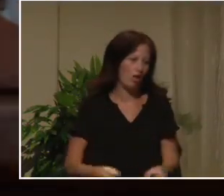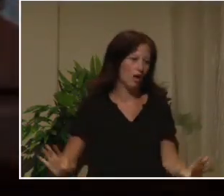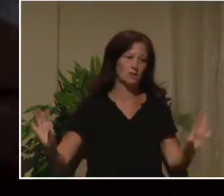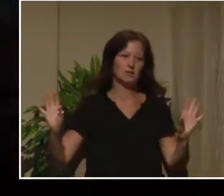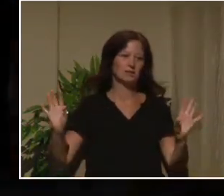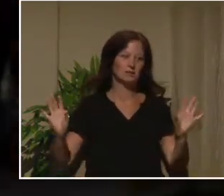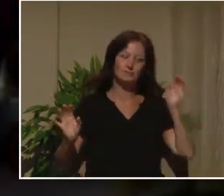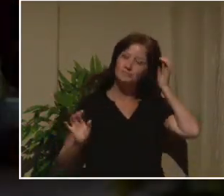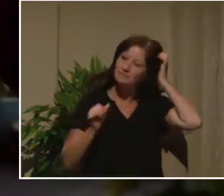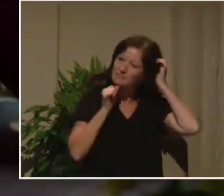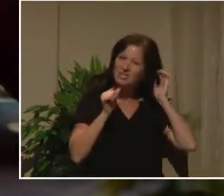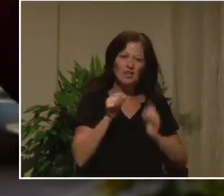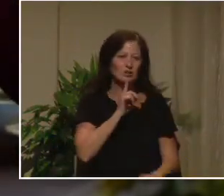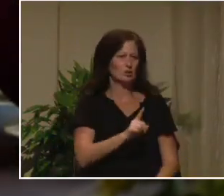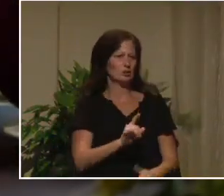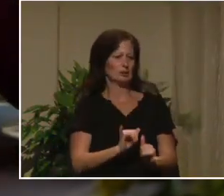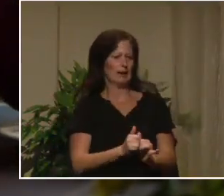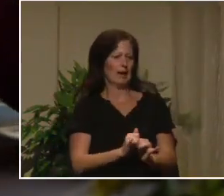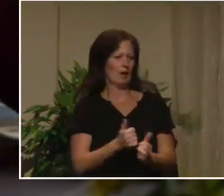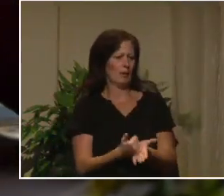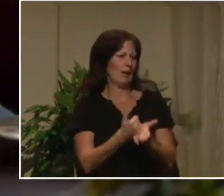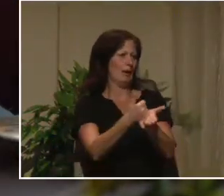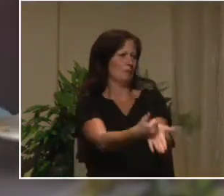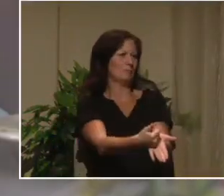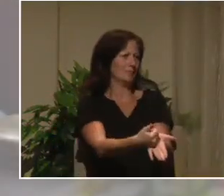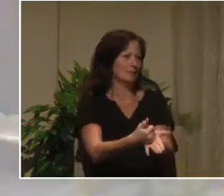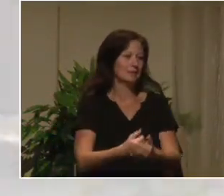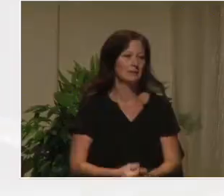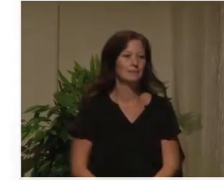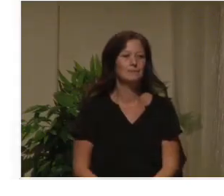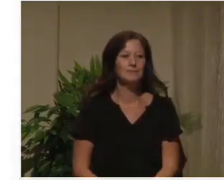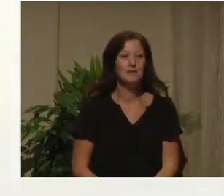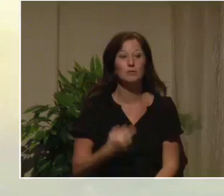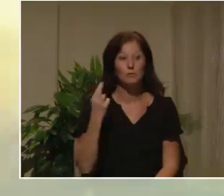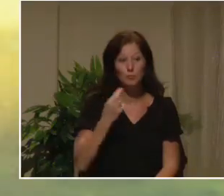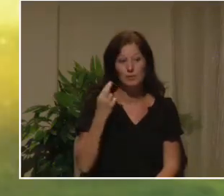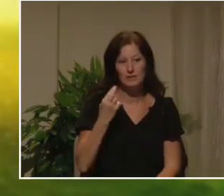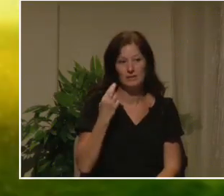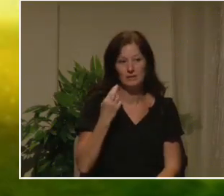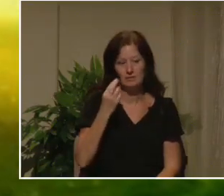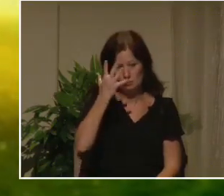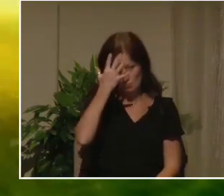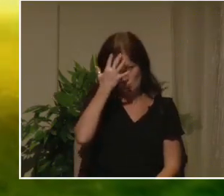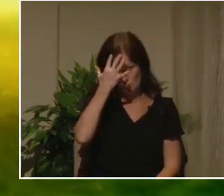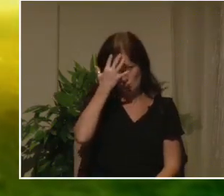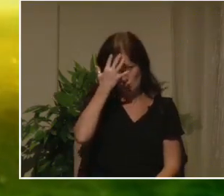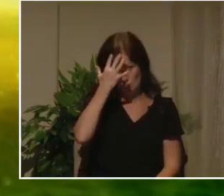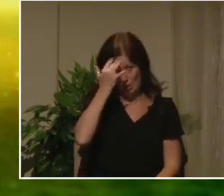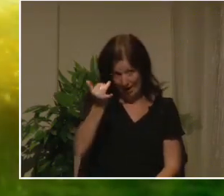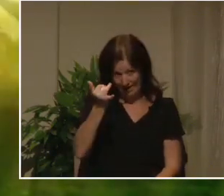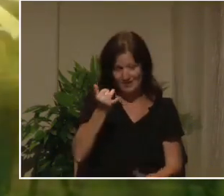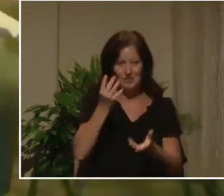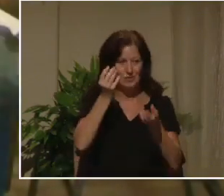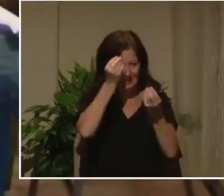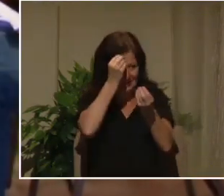not sure how to help. That's why we want you to know about Divorce Care. Divorce Care is